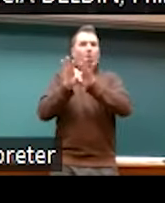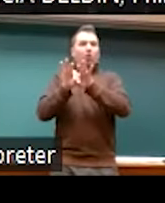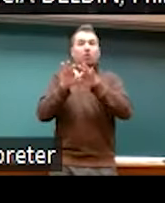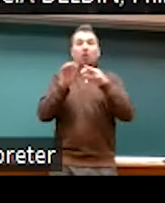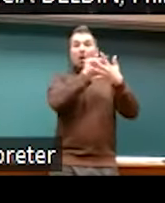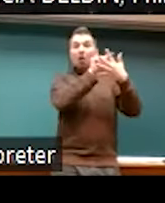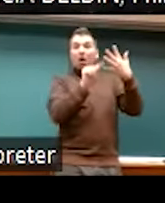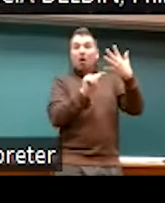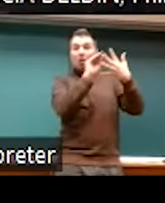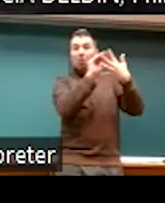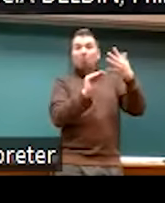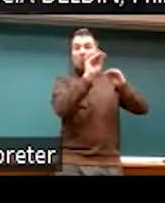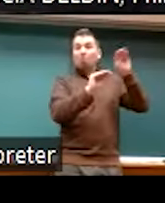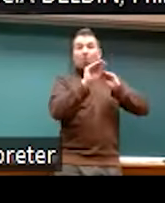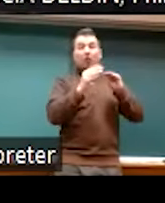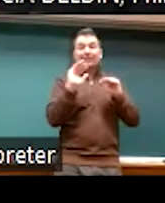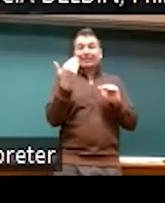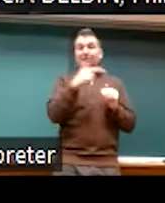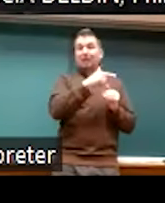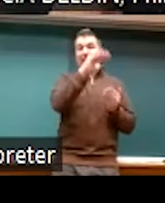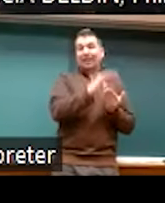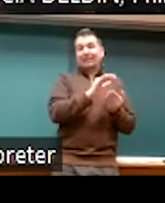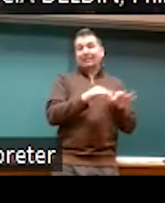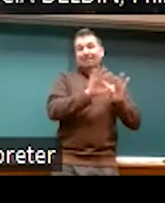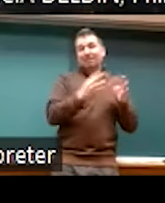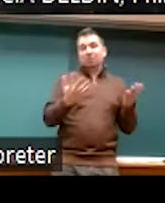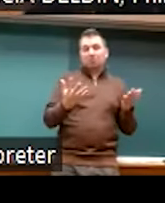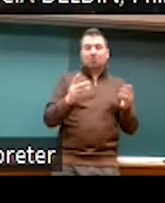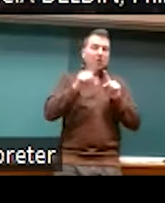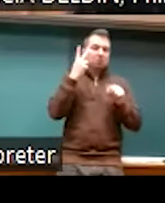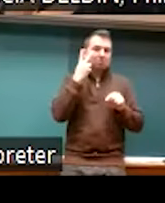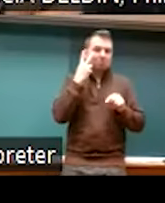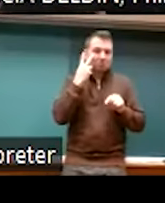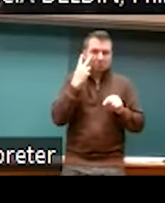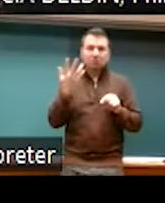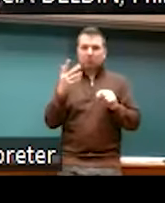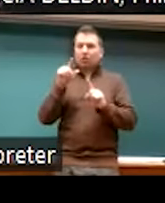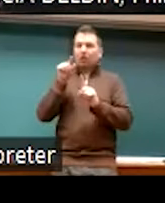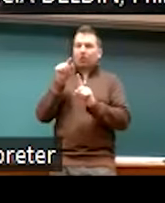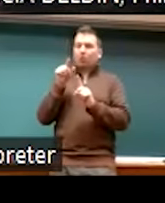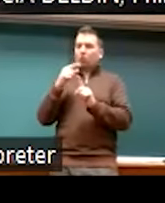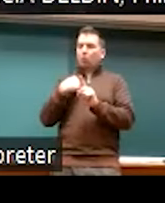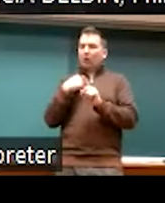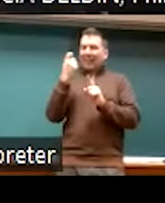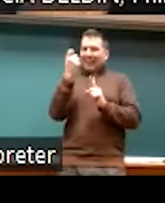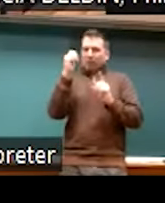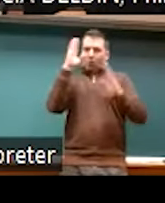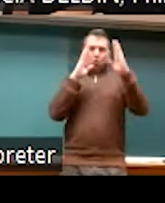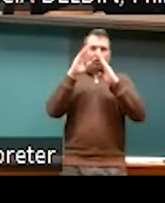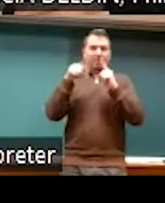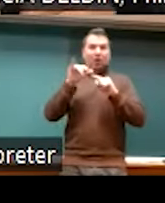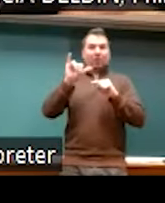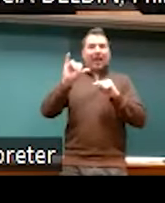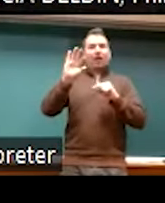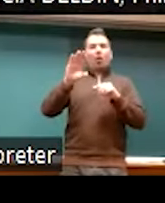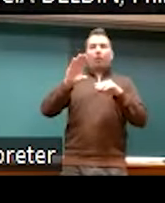actual activities and things to do that we know work. But to them, it was really the group thing. So we're worried about this. So the way this is going to